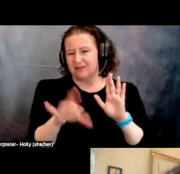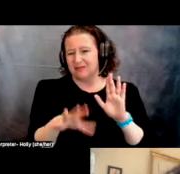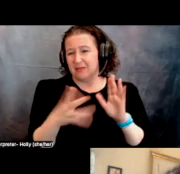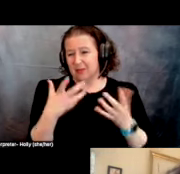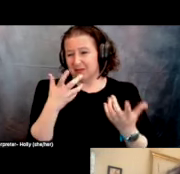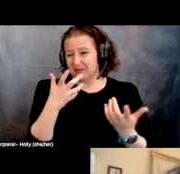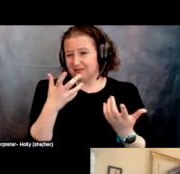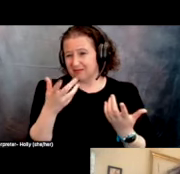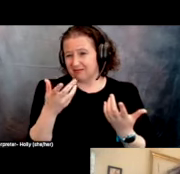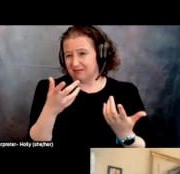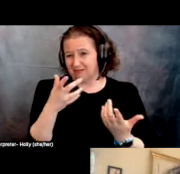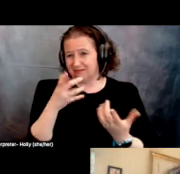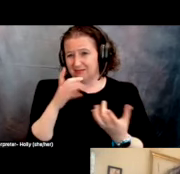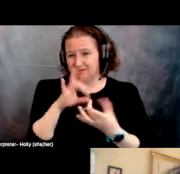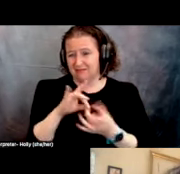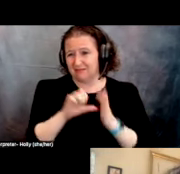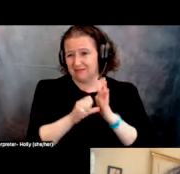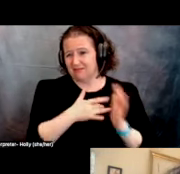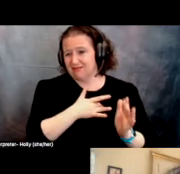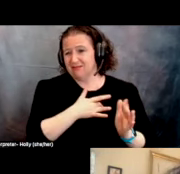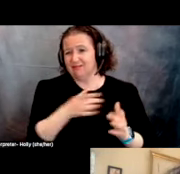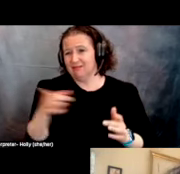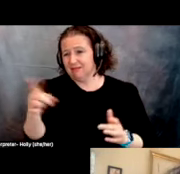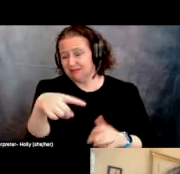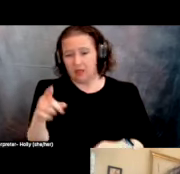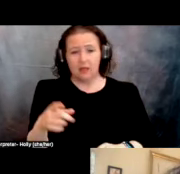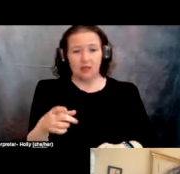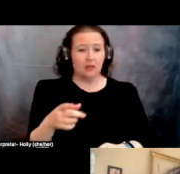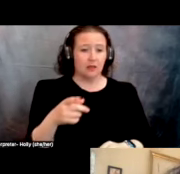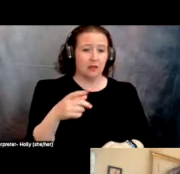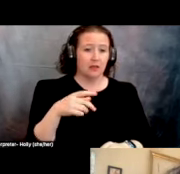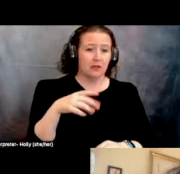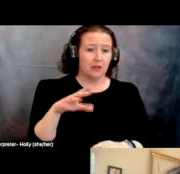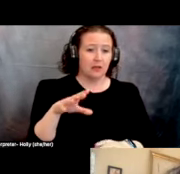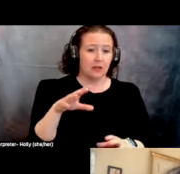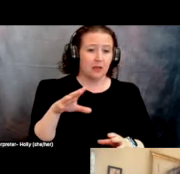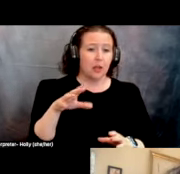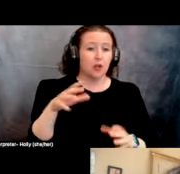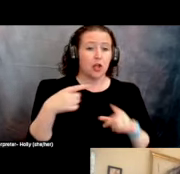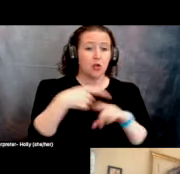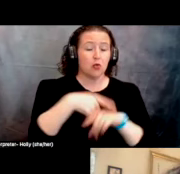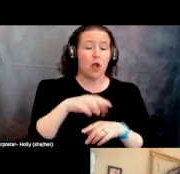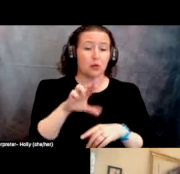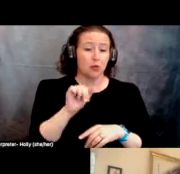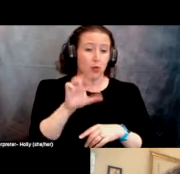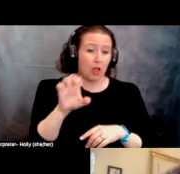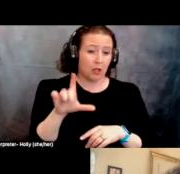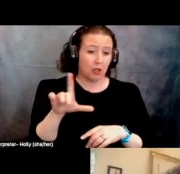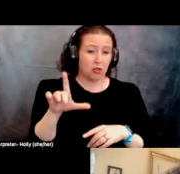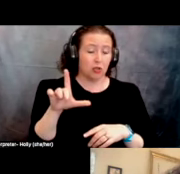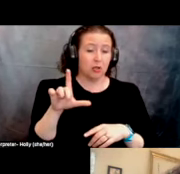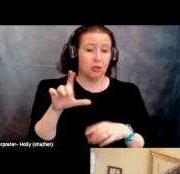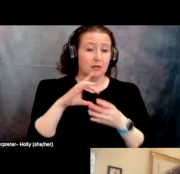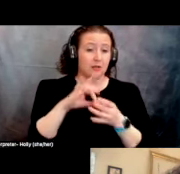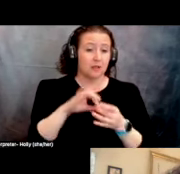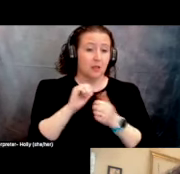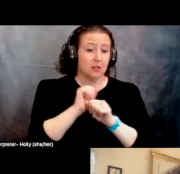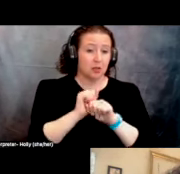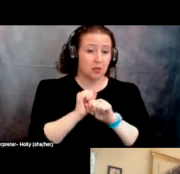room, and of course myself, is for cross-racial solidarity that we're living through the history right now, is with HR 40 and